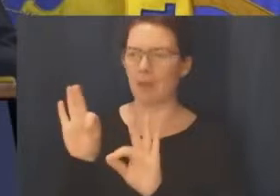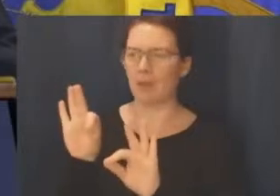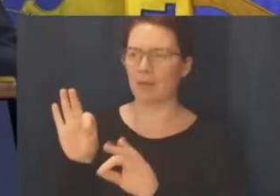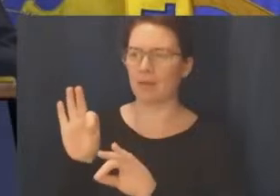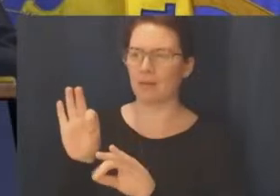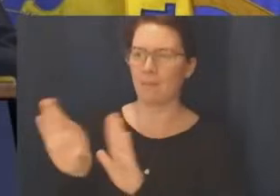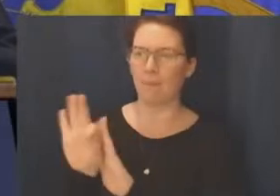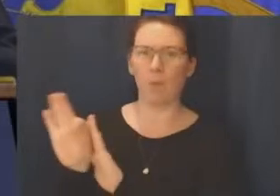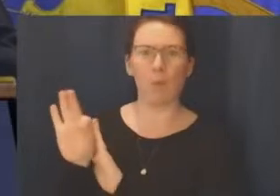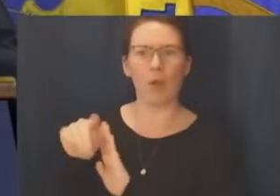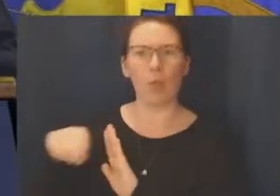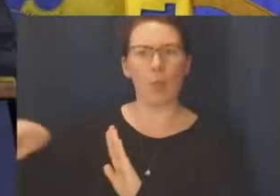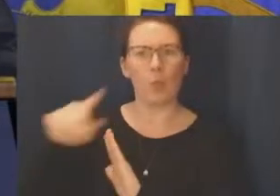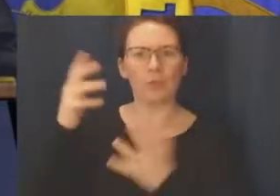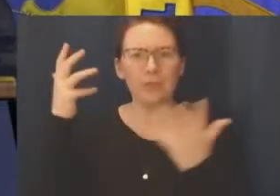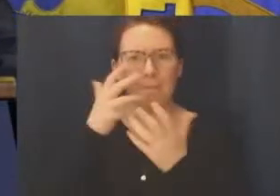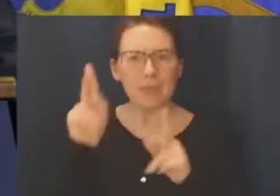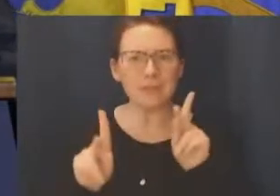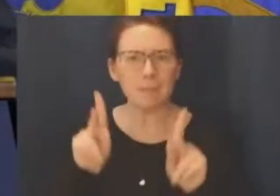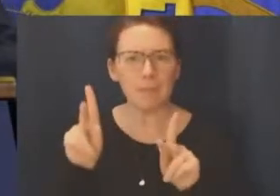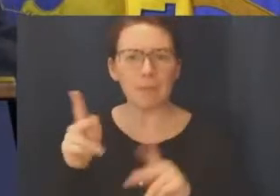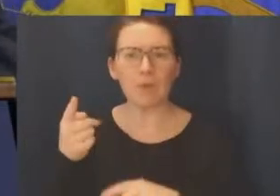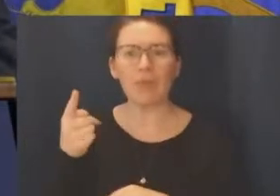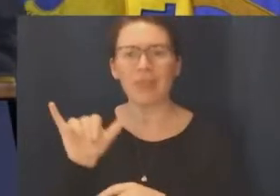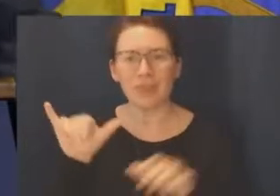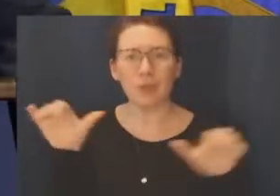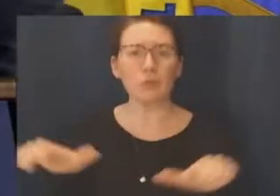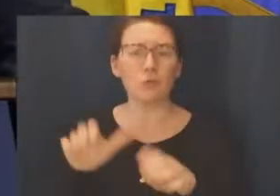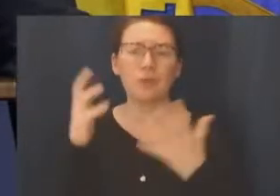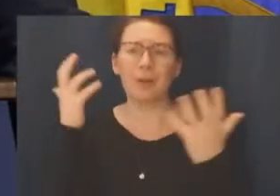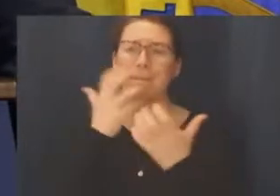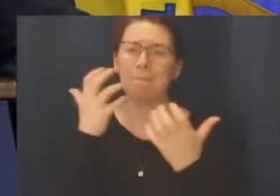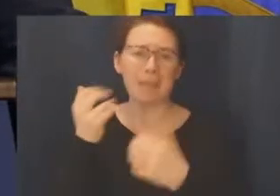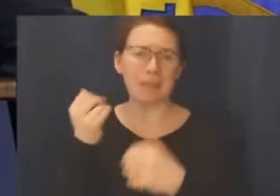job making America healthy again.